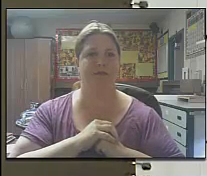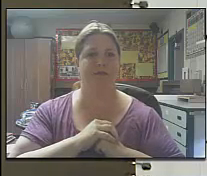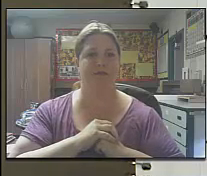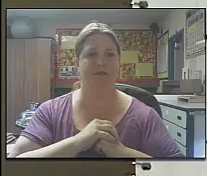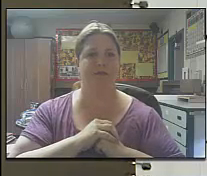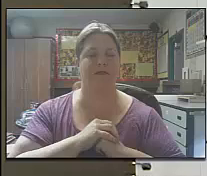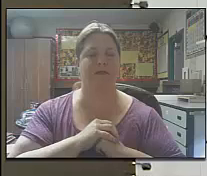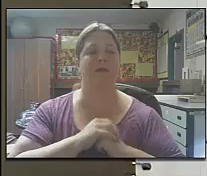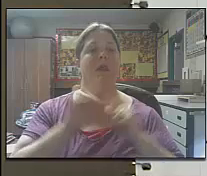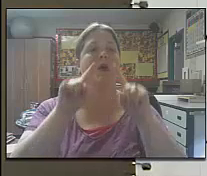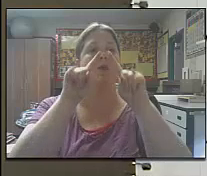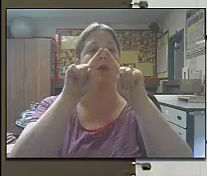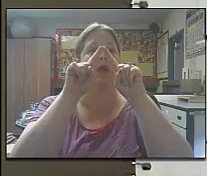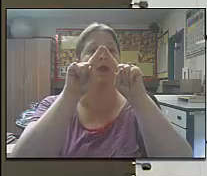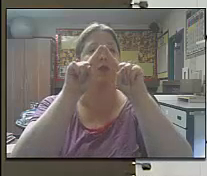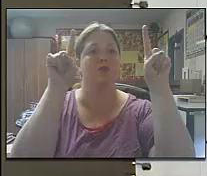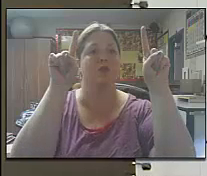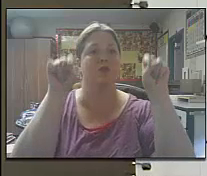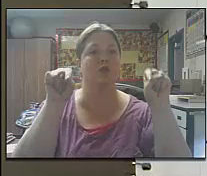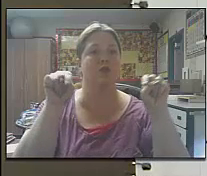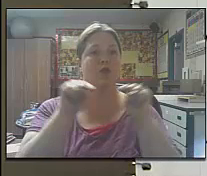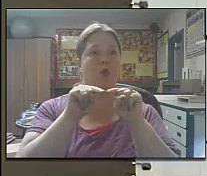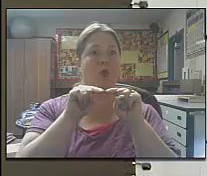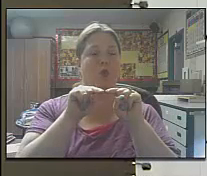Put a square